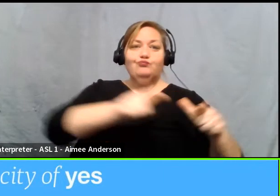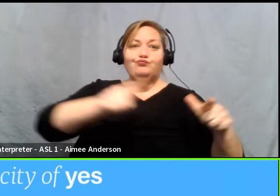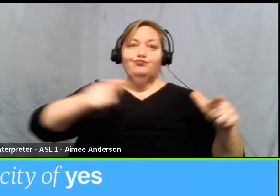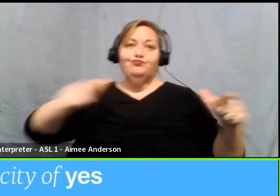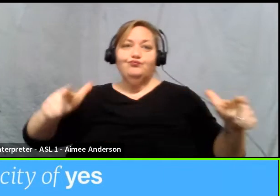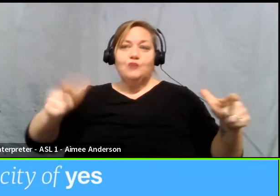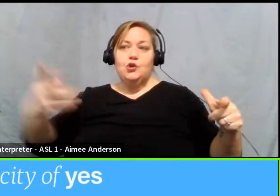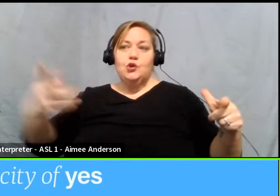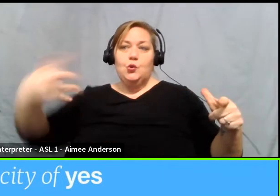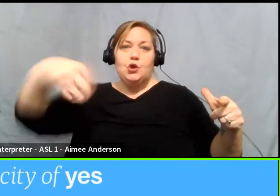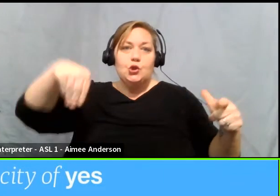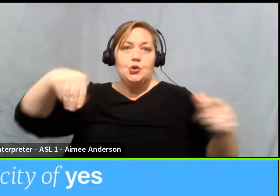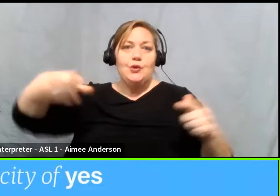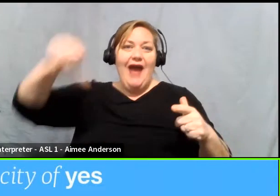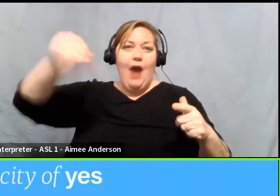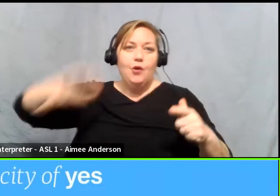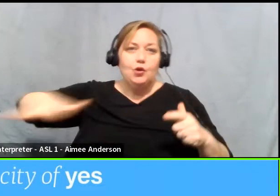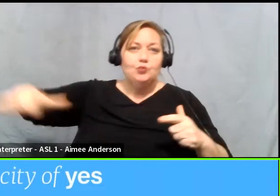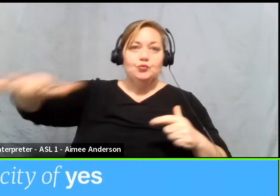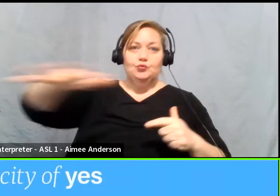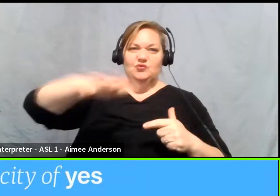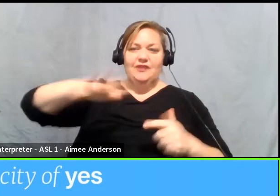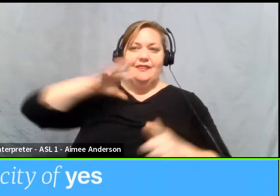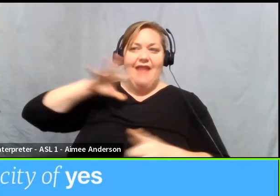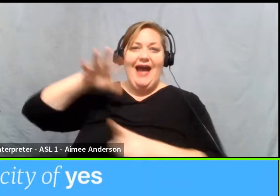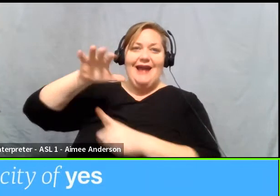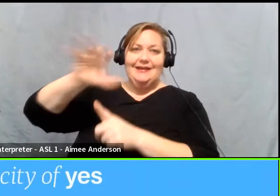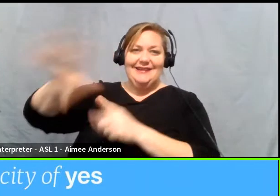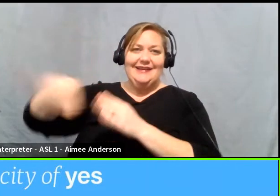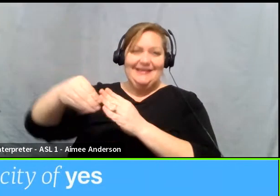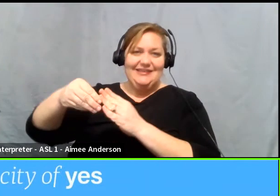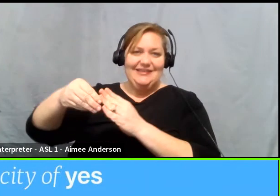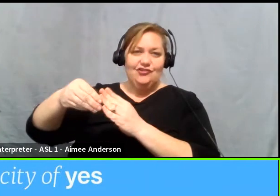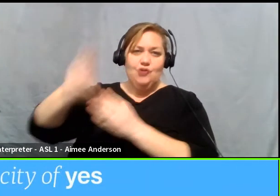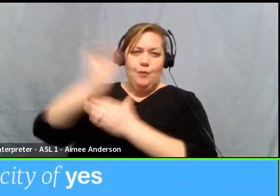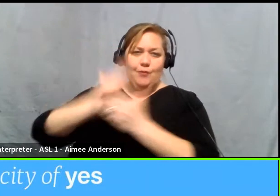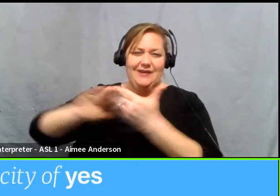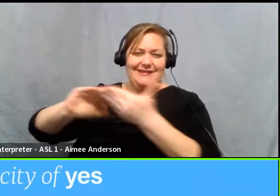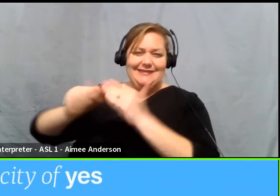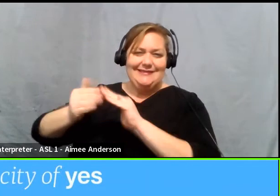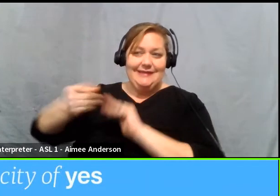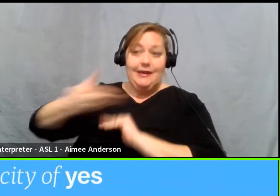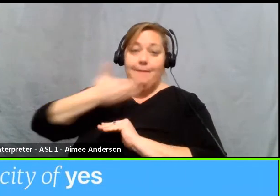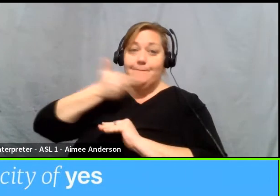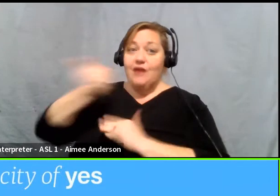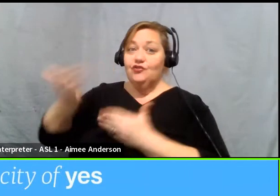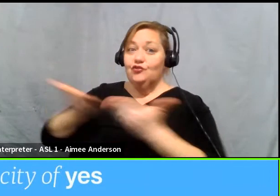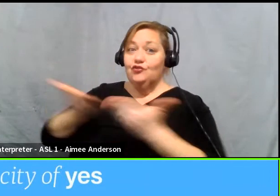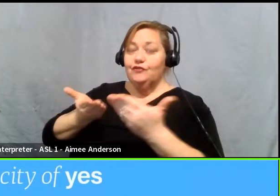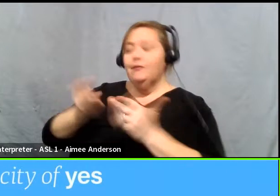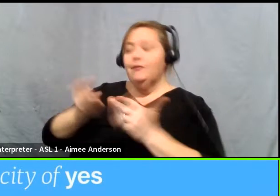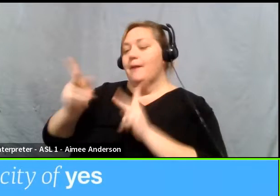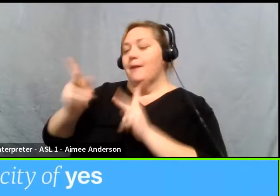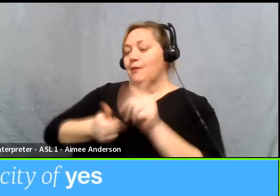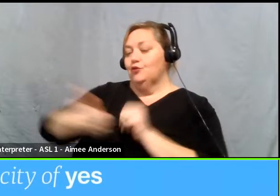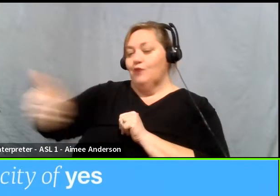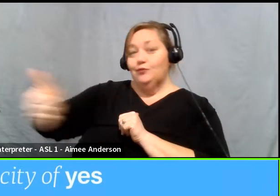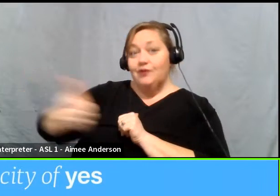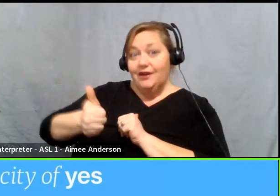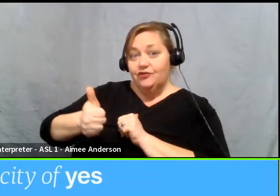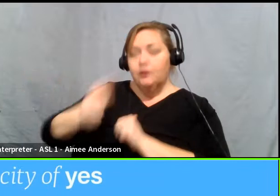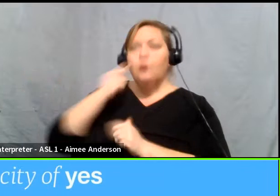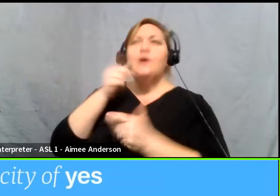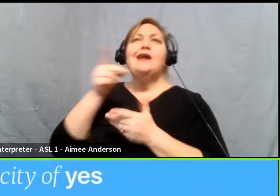include the Outer Transit-Oriented Development Area, which captures additional portions of the city that are best served by public transportation. We define this